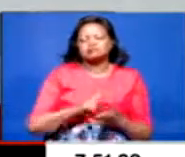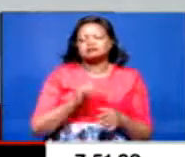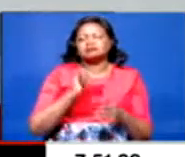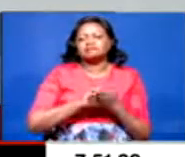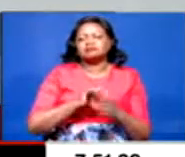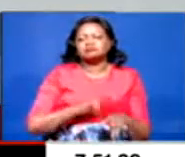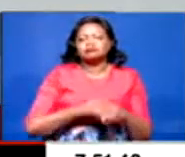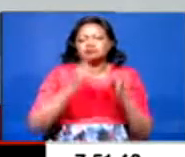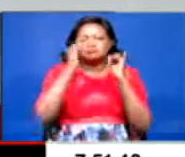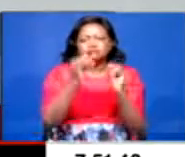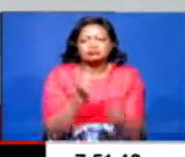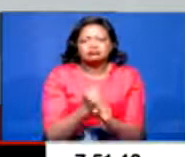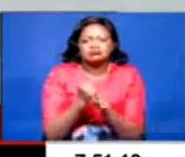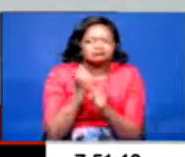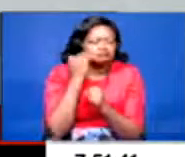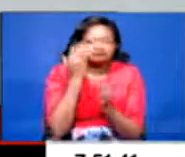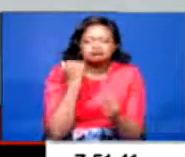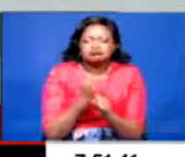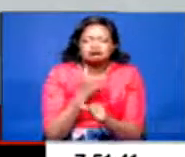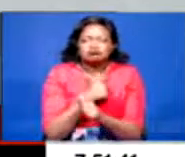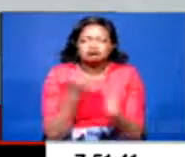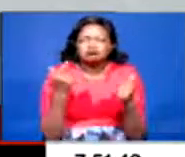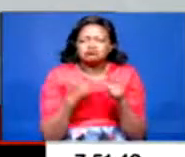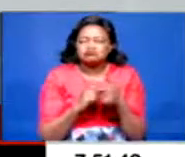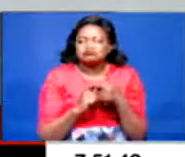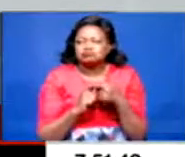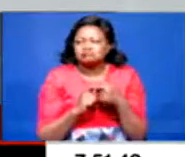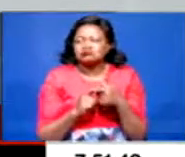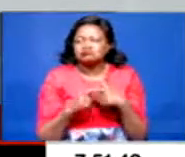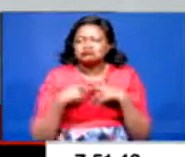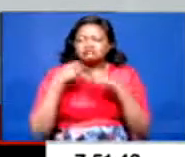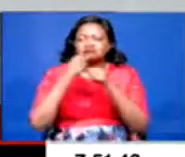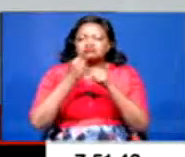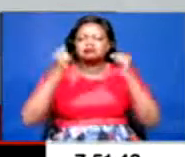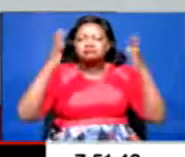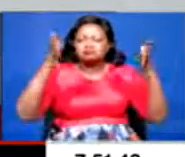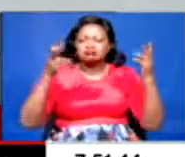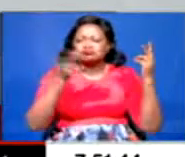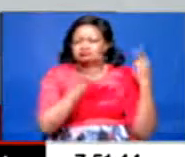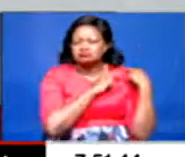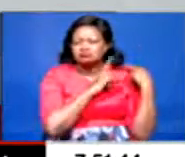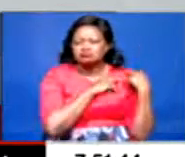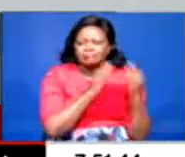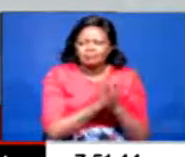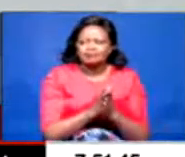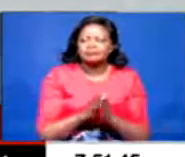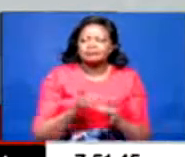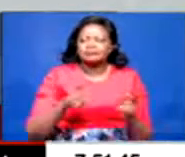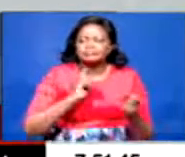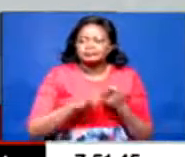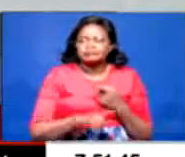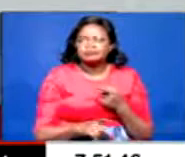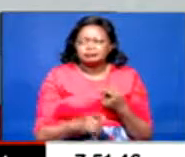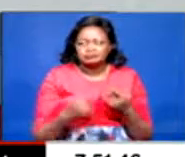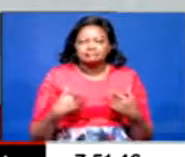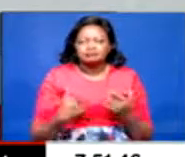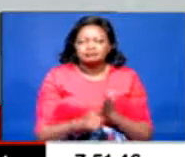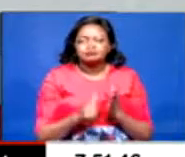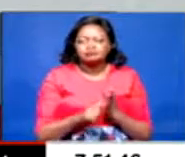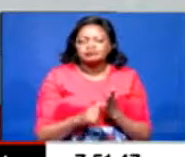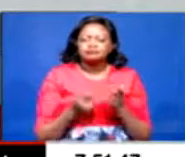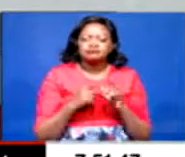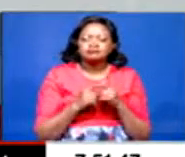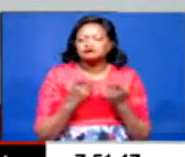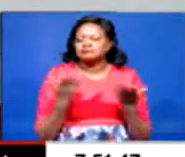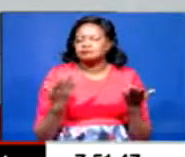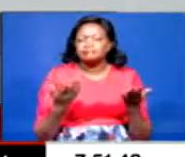did not know the job very well, and they were thrust to this big responsibility. And when push came to shove, you saw how things went down